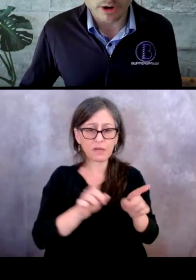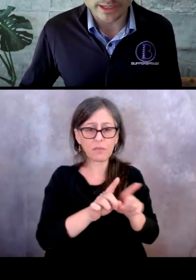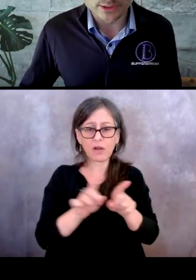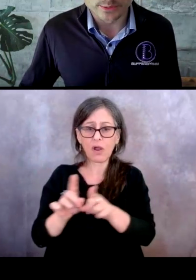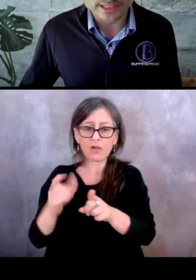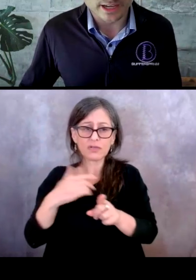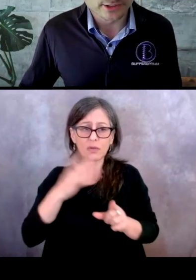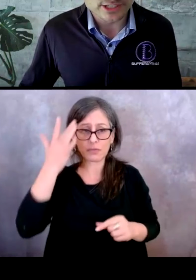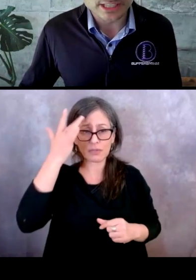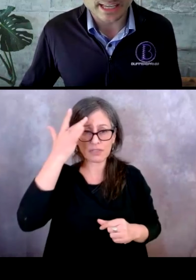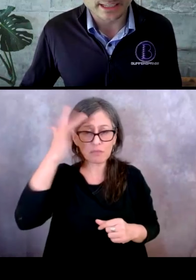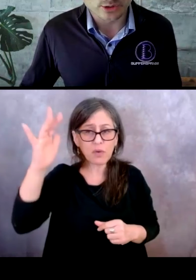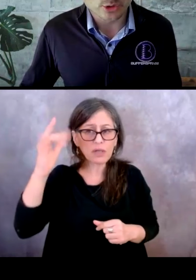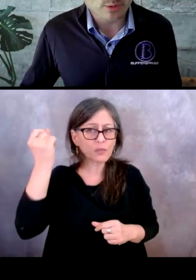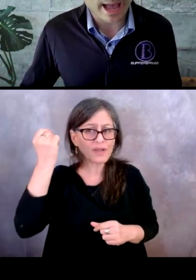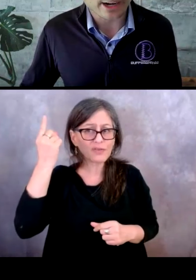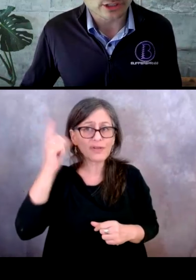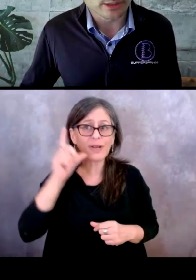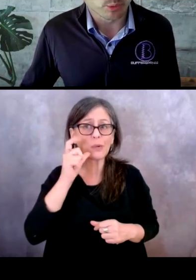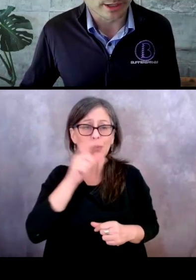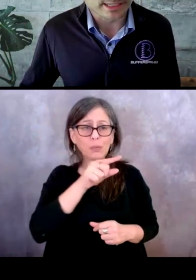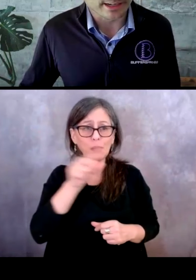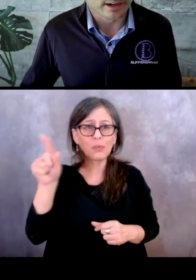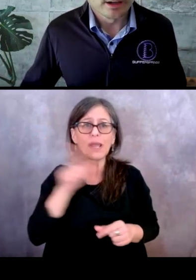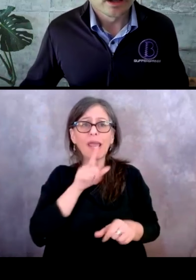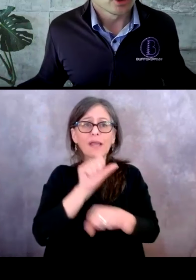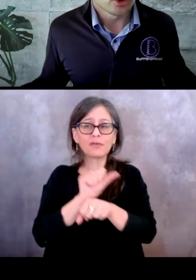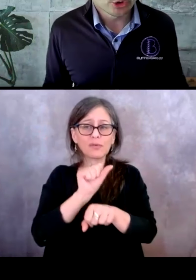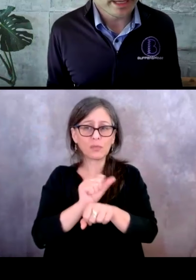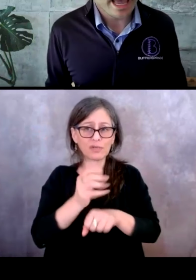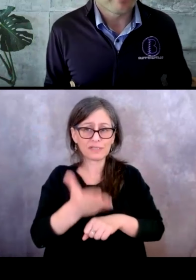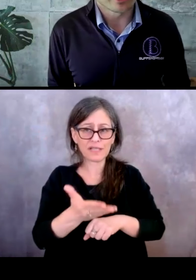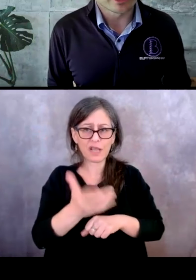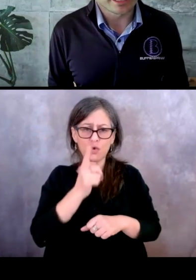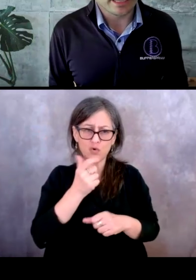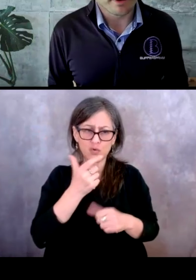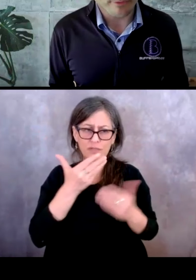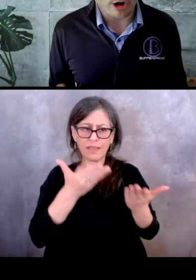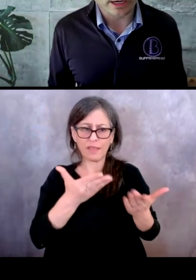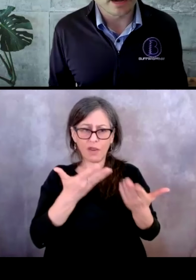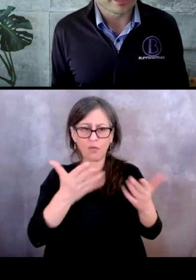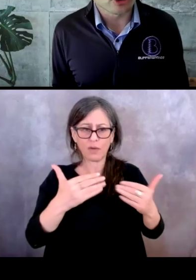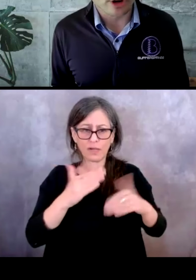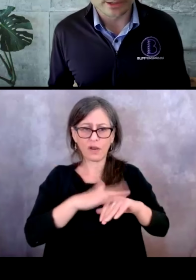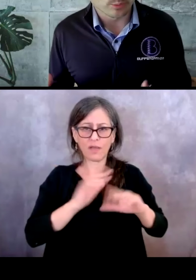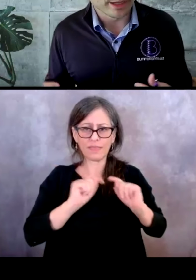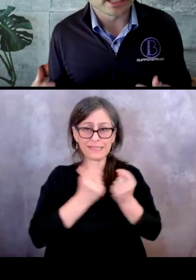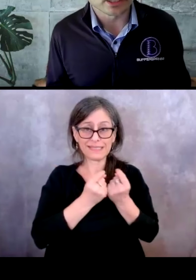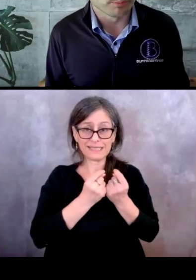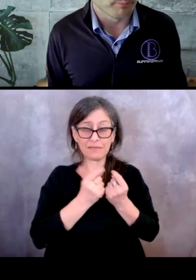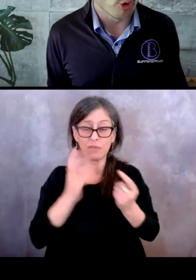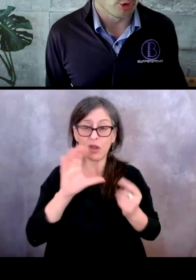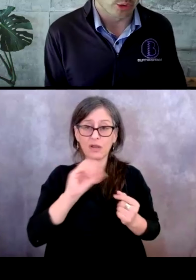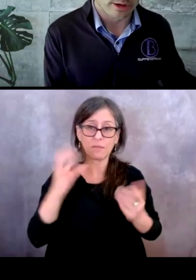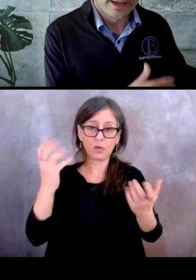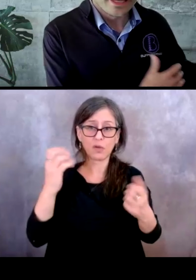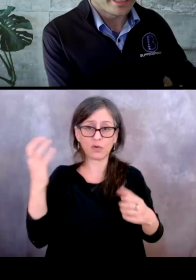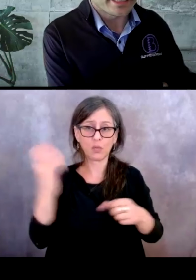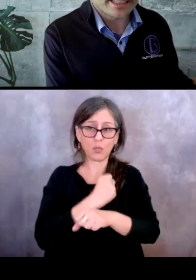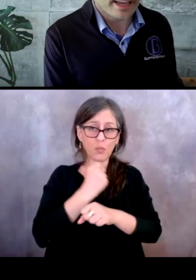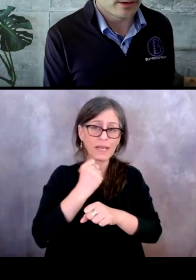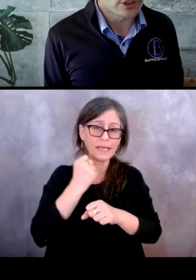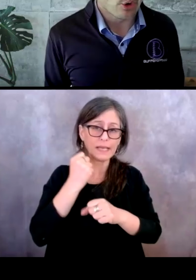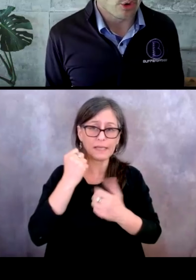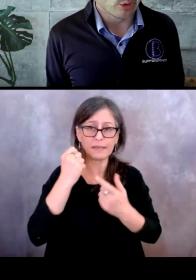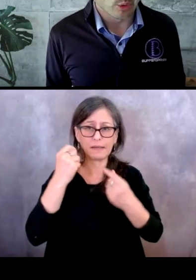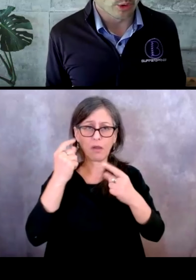the smart way to do it is understanding who actually works there. Who do we have on our team? If our company is trying to win a Super Bowl or hit